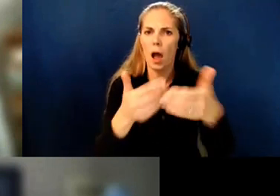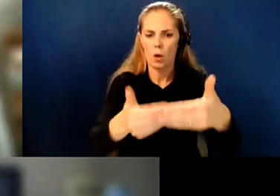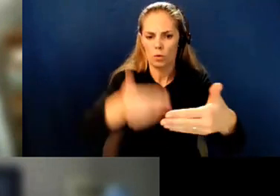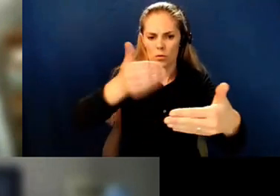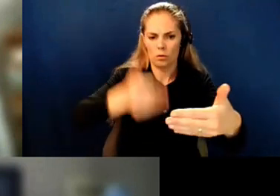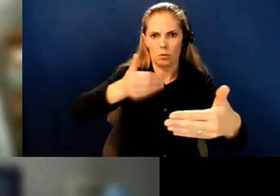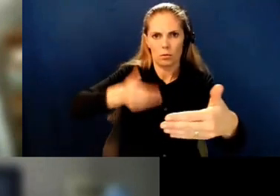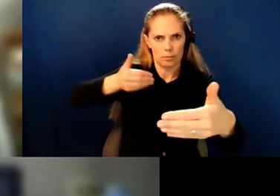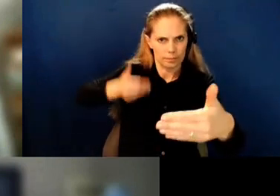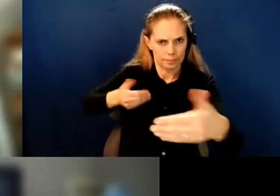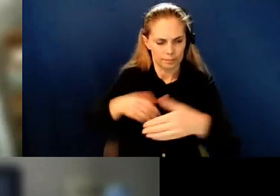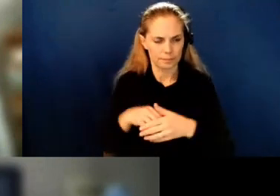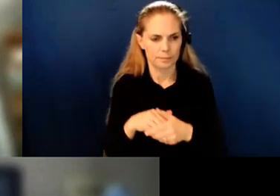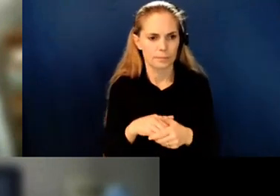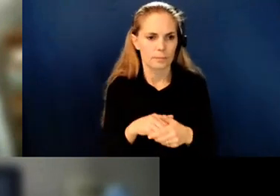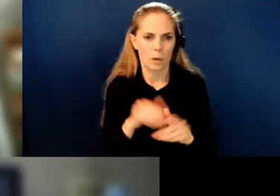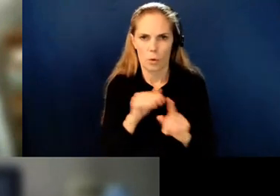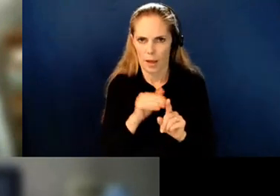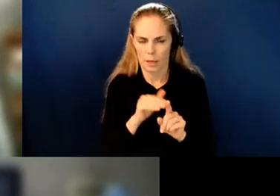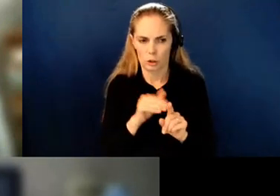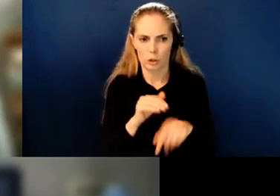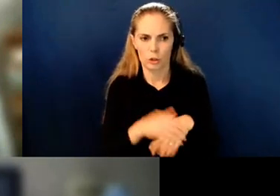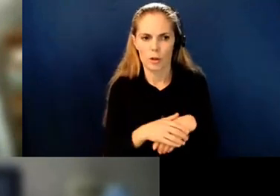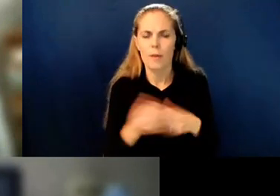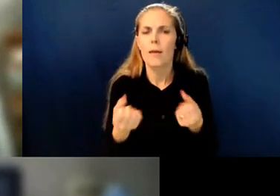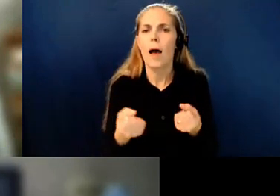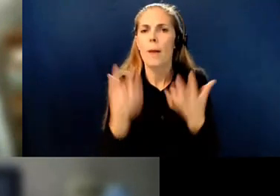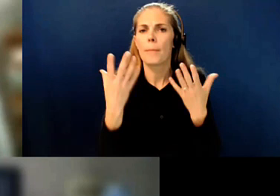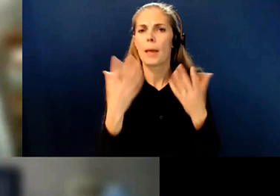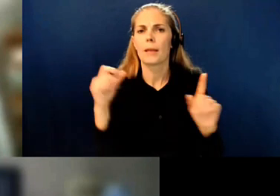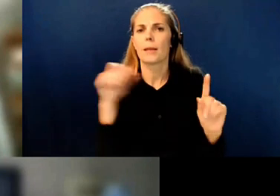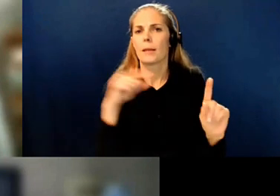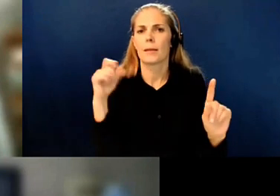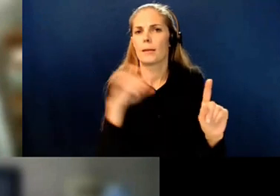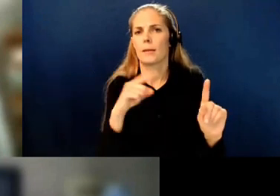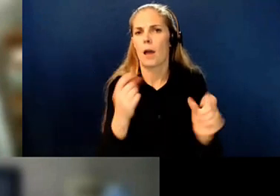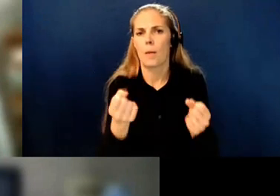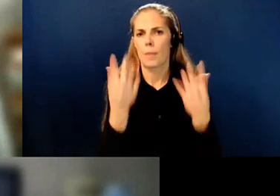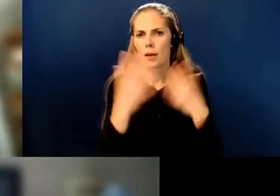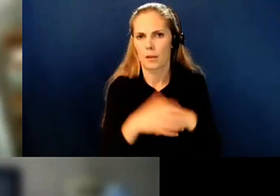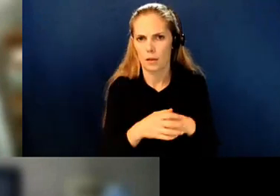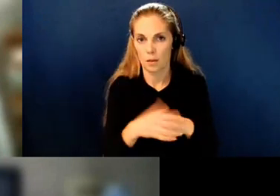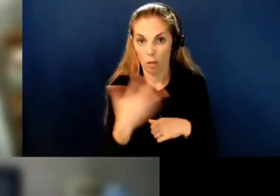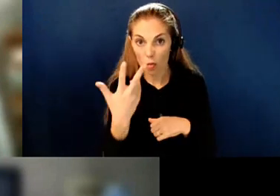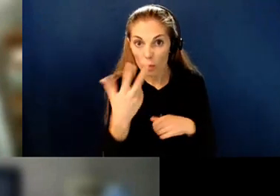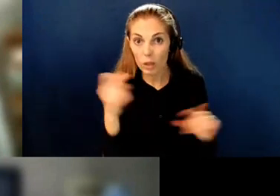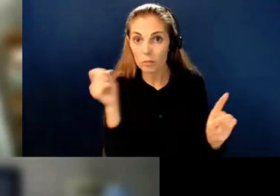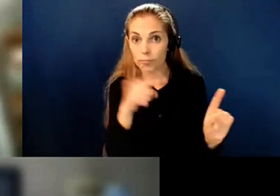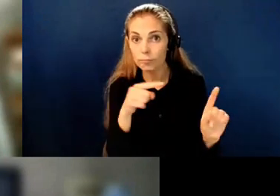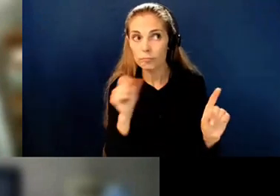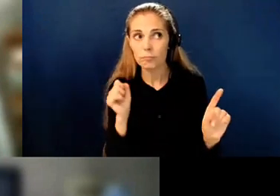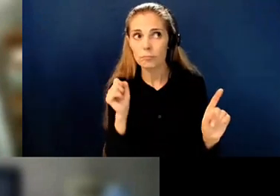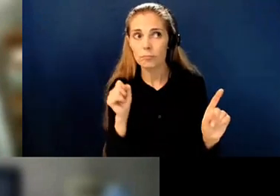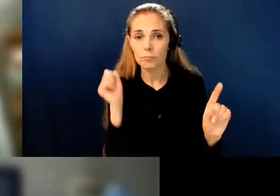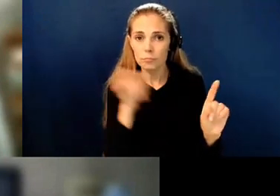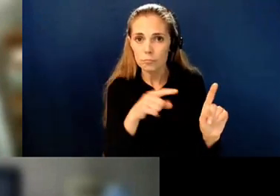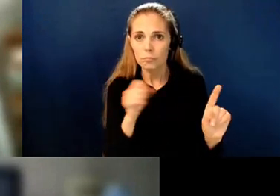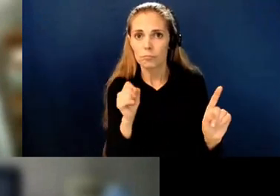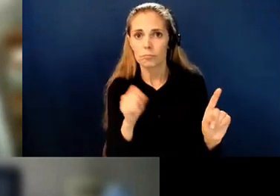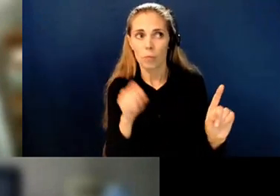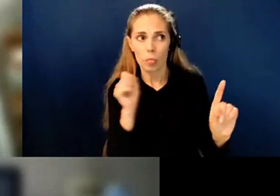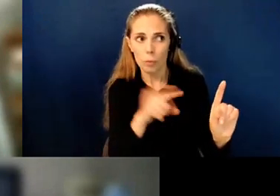be sent, and how many of them do I want to be sent? So I can send 3, I can send 1, whatever I like. Obviously, the